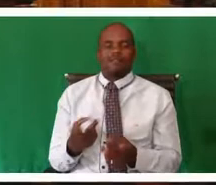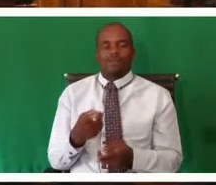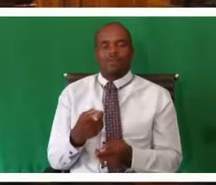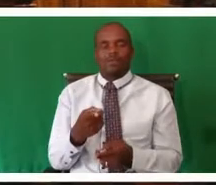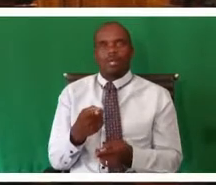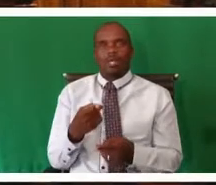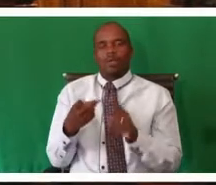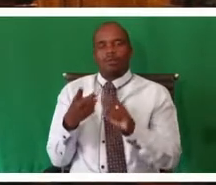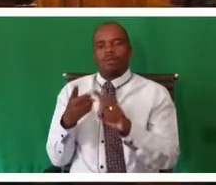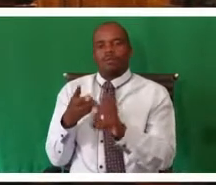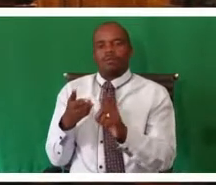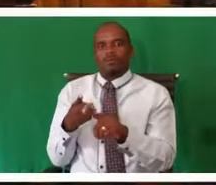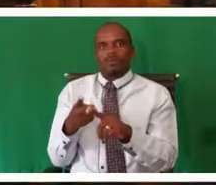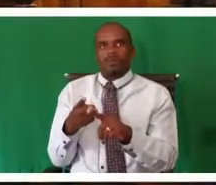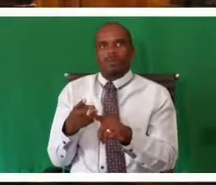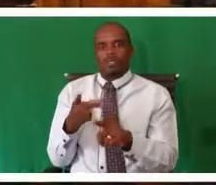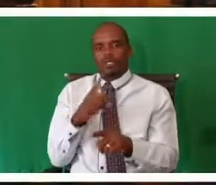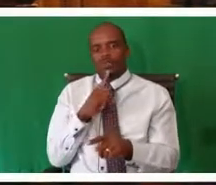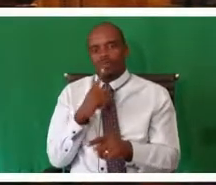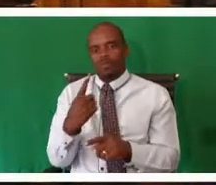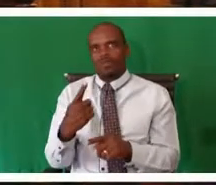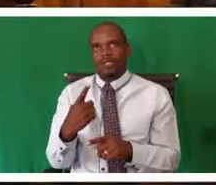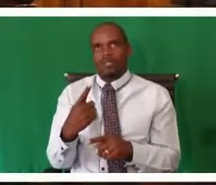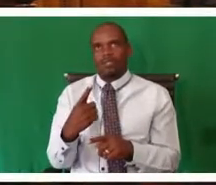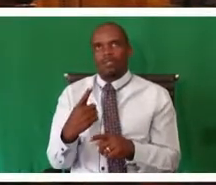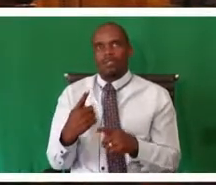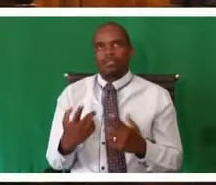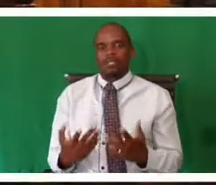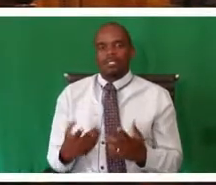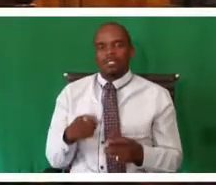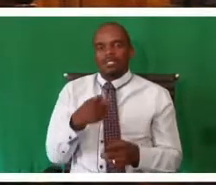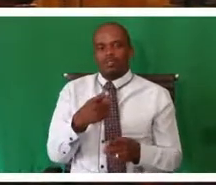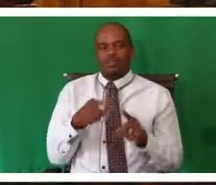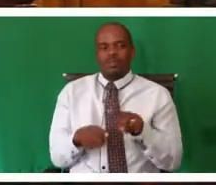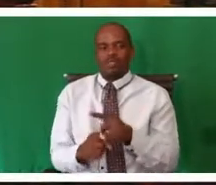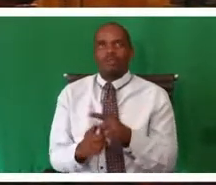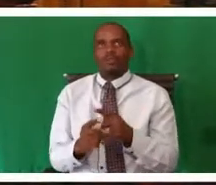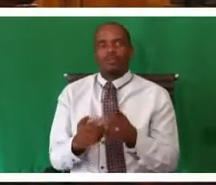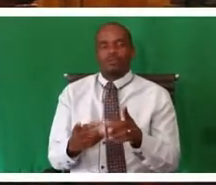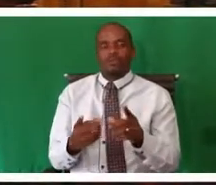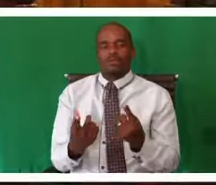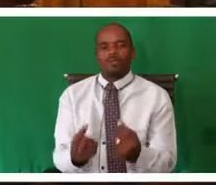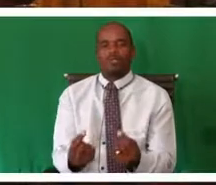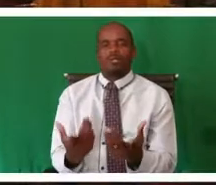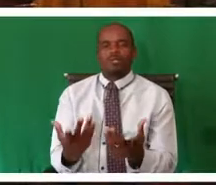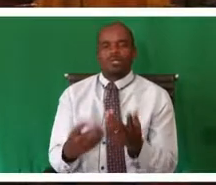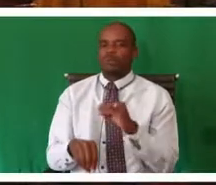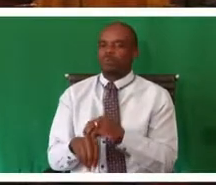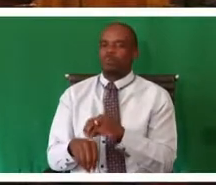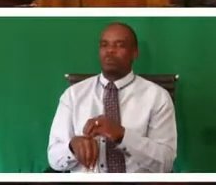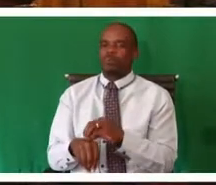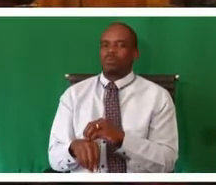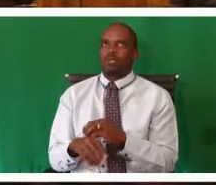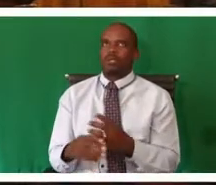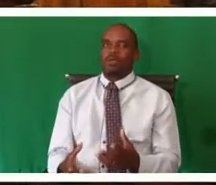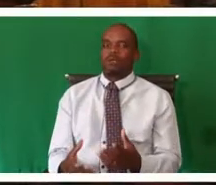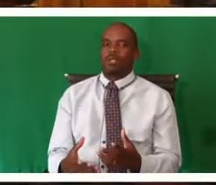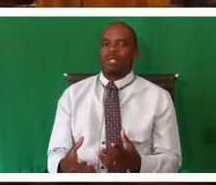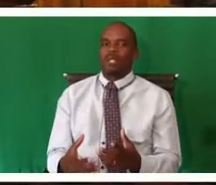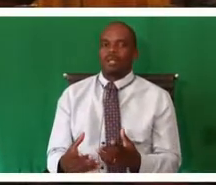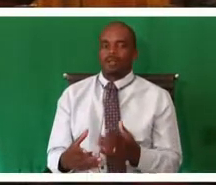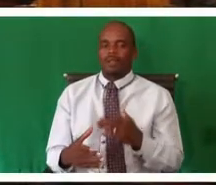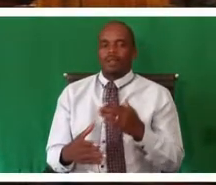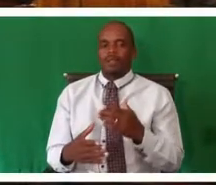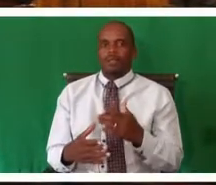you said some of the things that could have been done, you know, there were problems with the hard